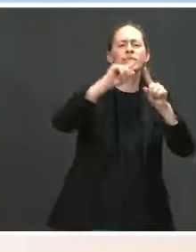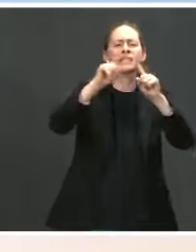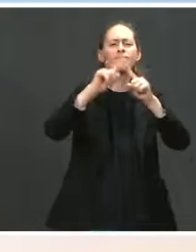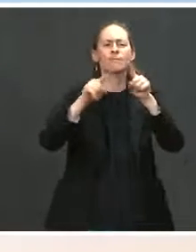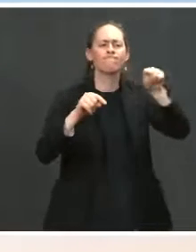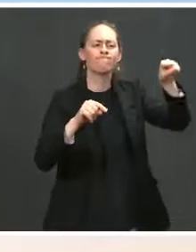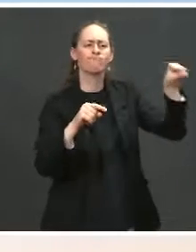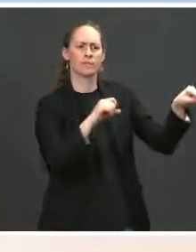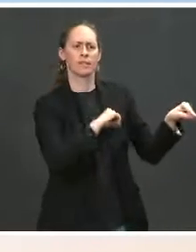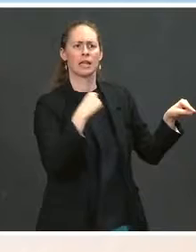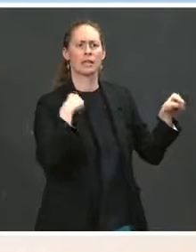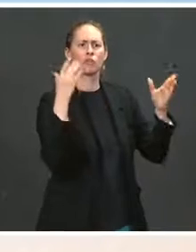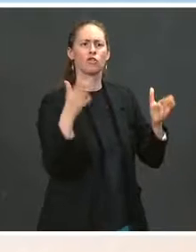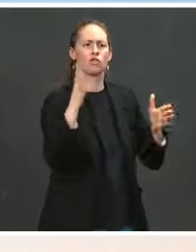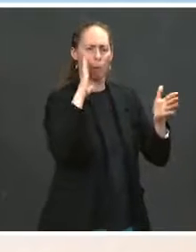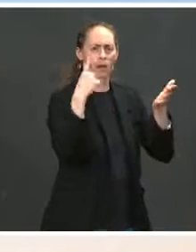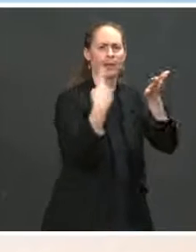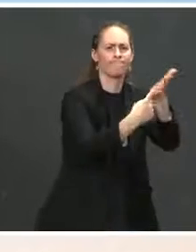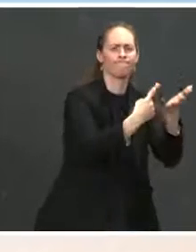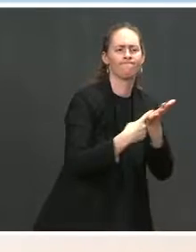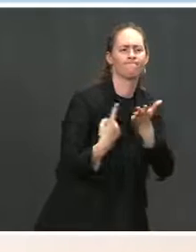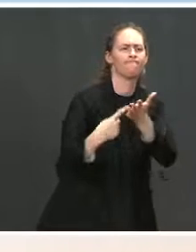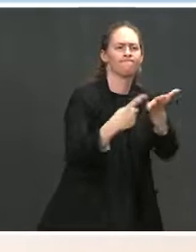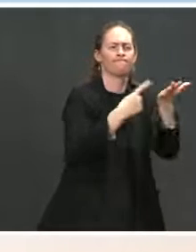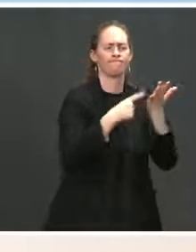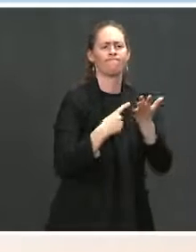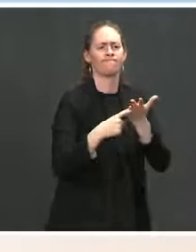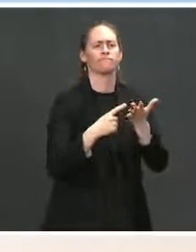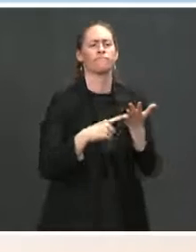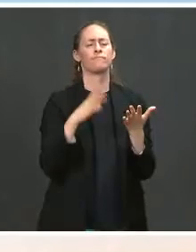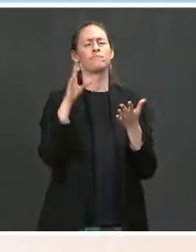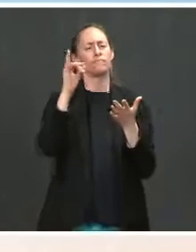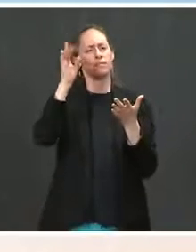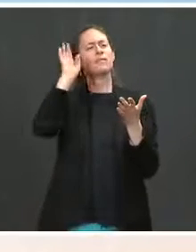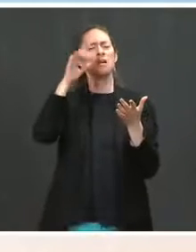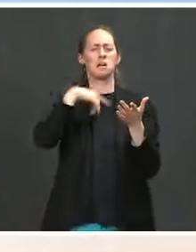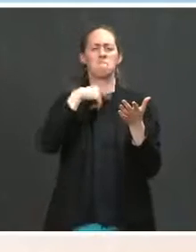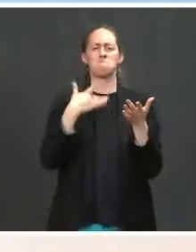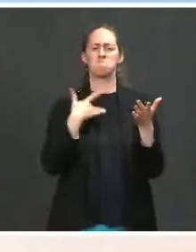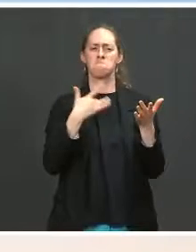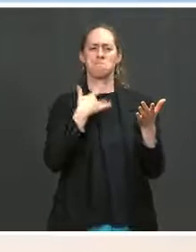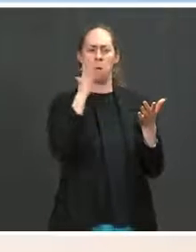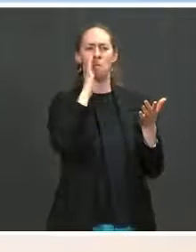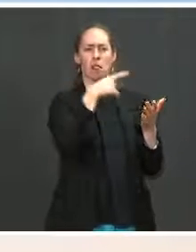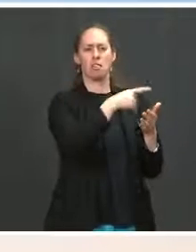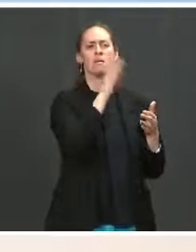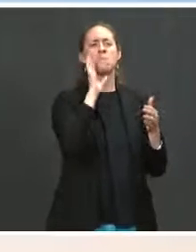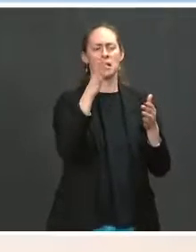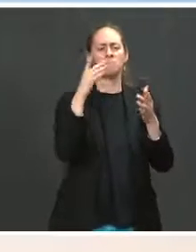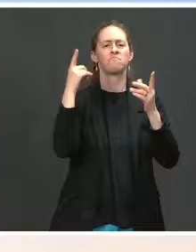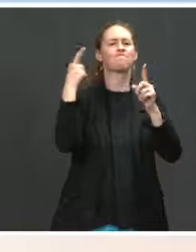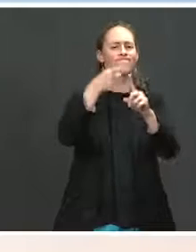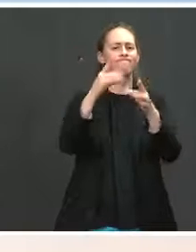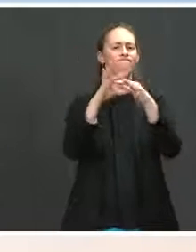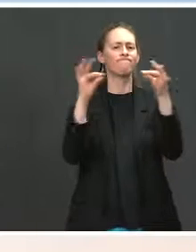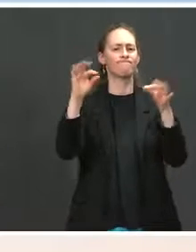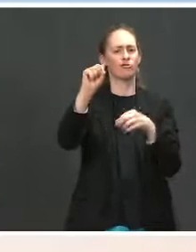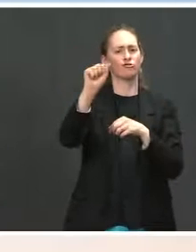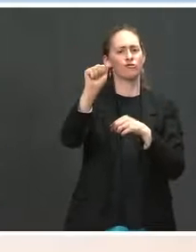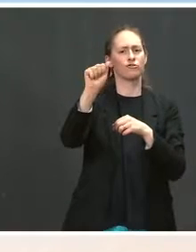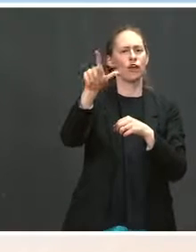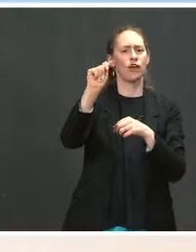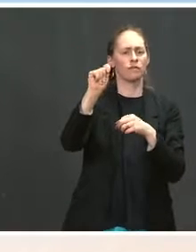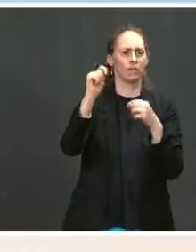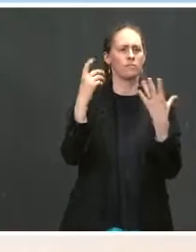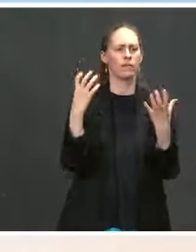they'll discuss that are of interest to them, and I'm sure they will, I would guess they would raise this. We're also interested in proposals on